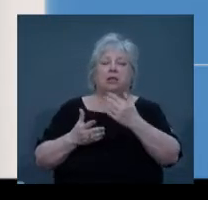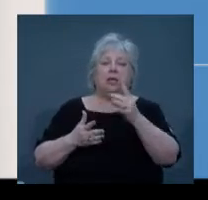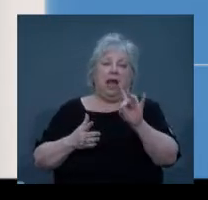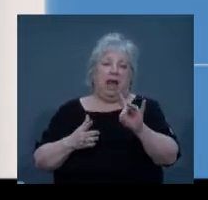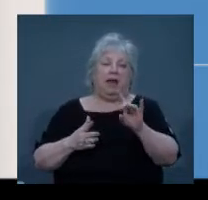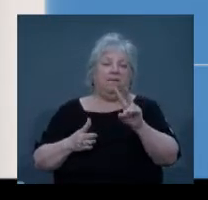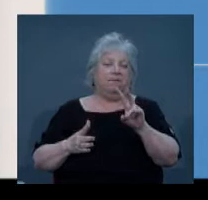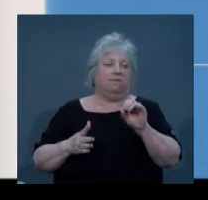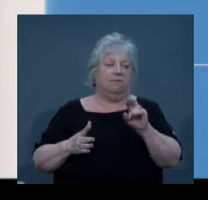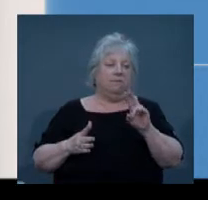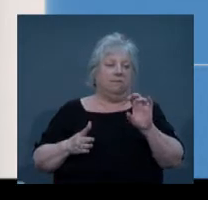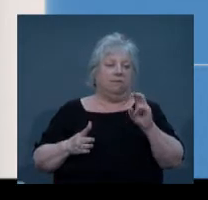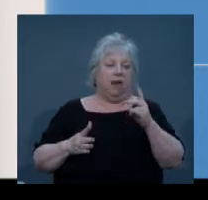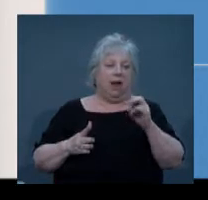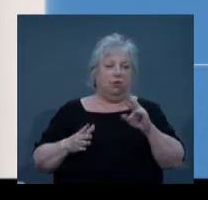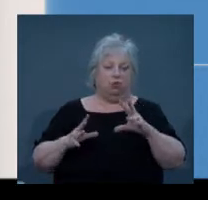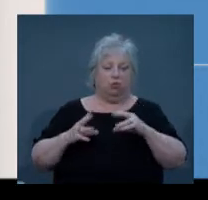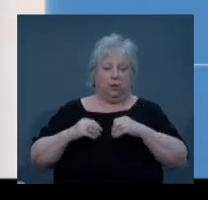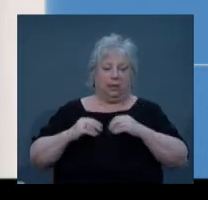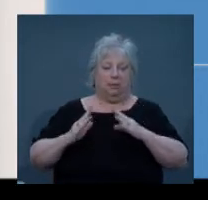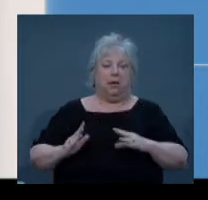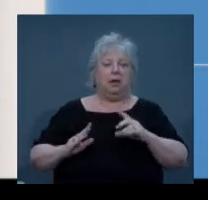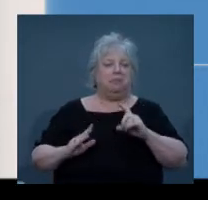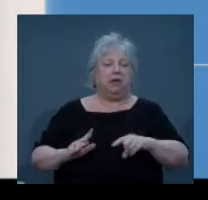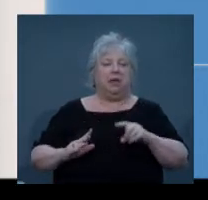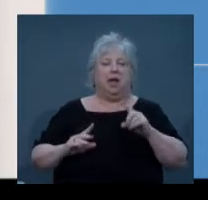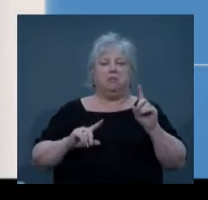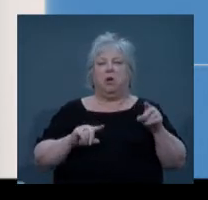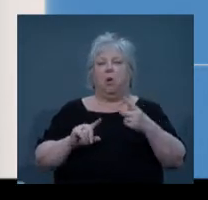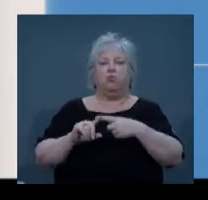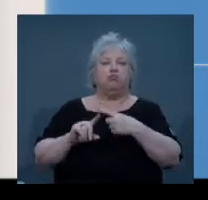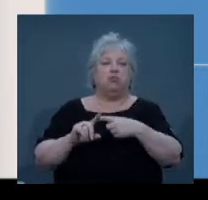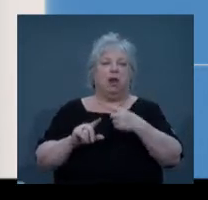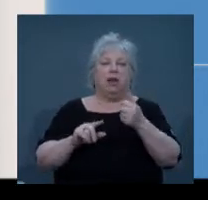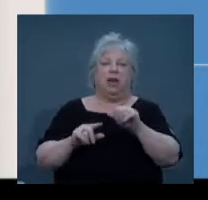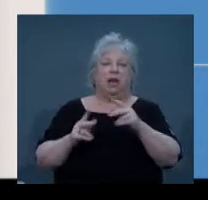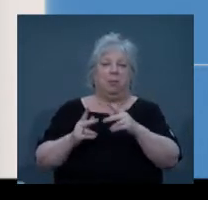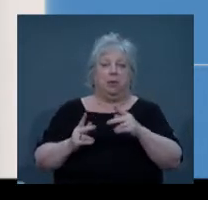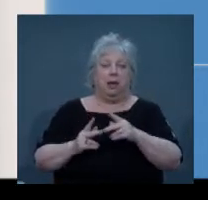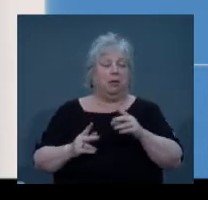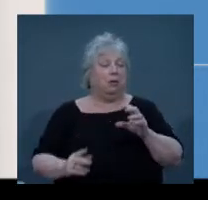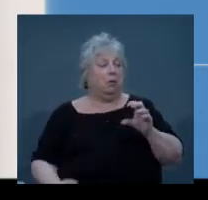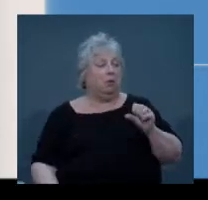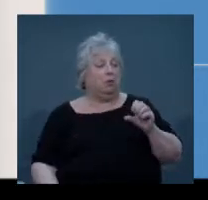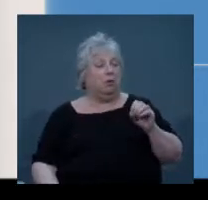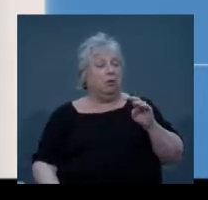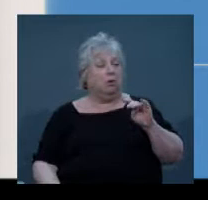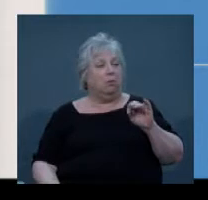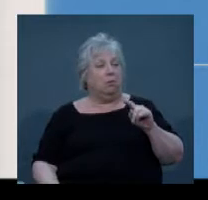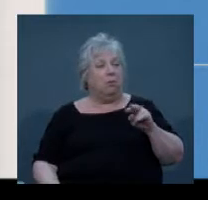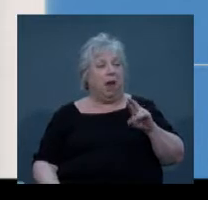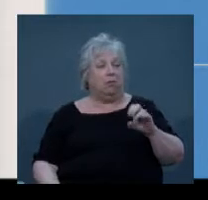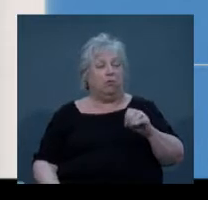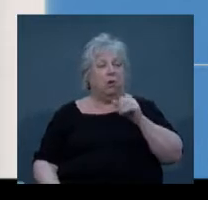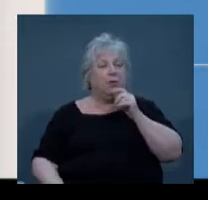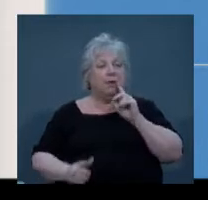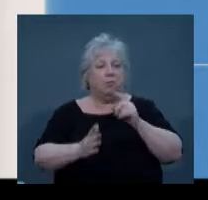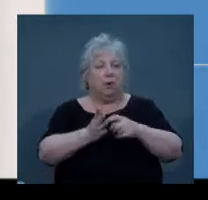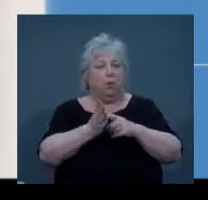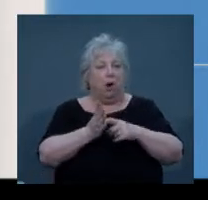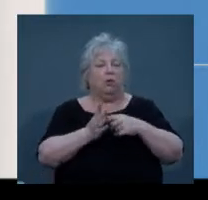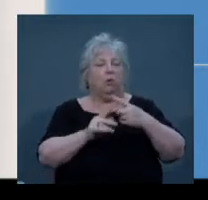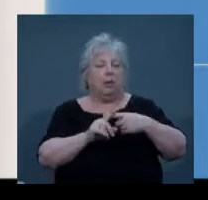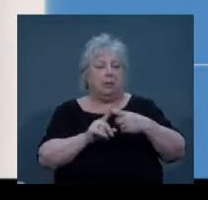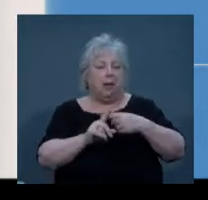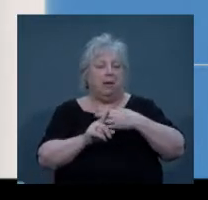rent anywhere. Anywhere. Yeah, so it's not public housing. So Metro is not required to inspect Yes. my